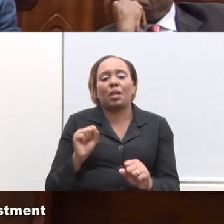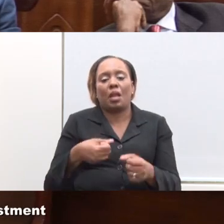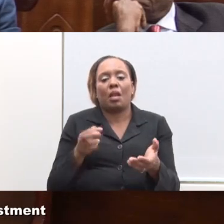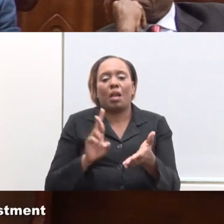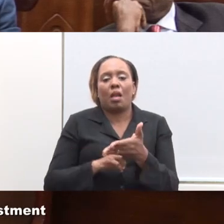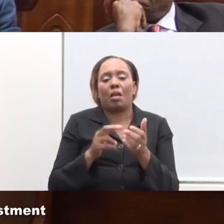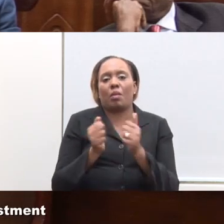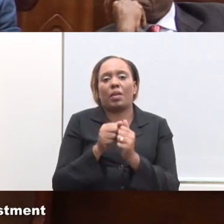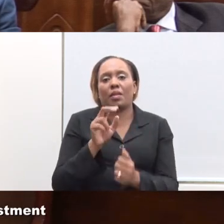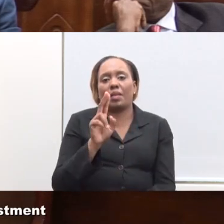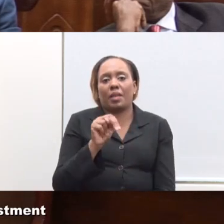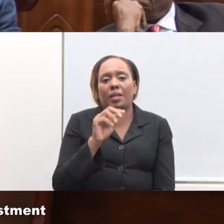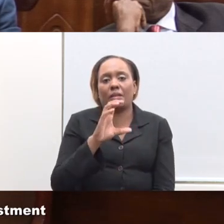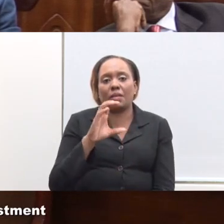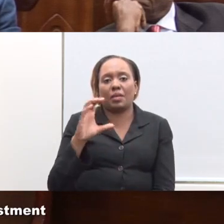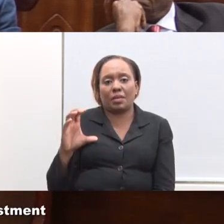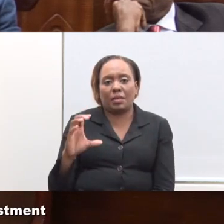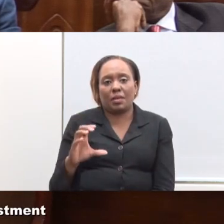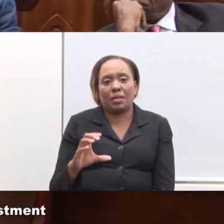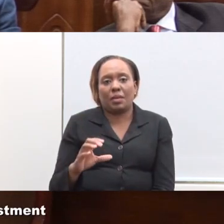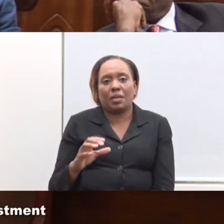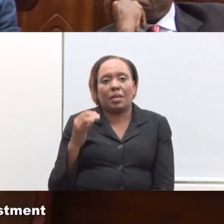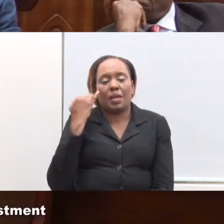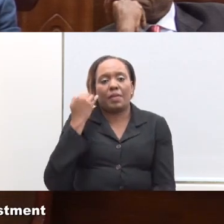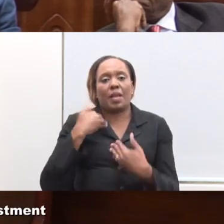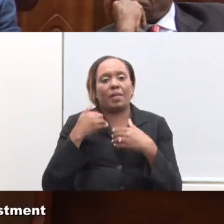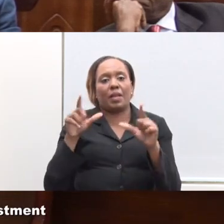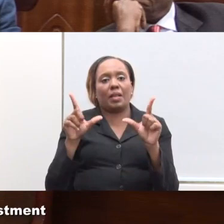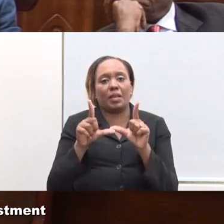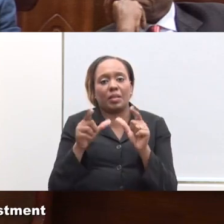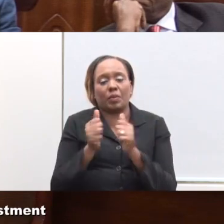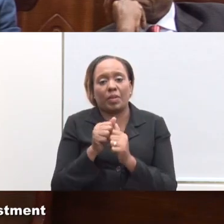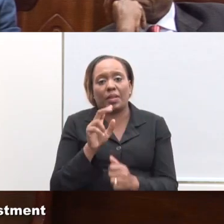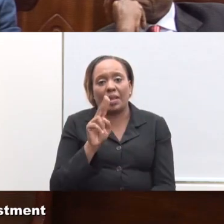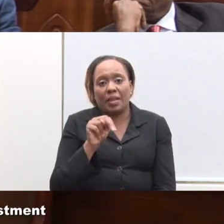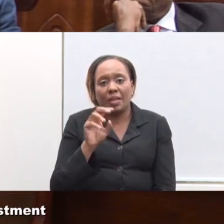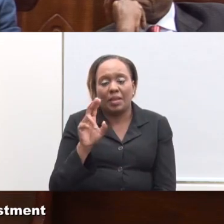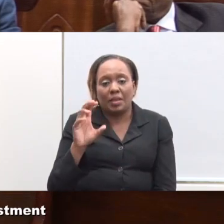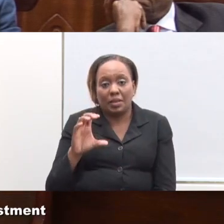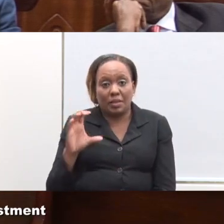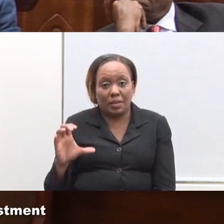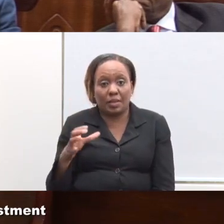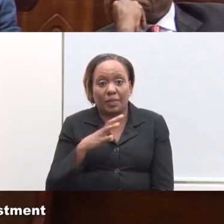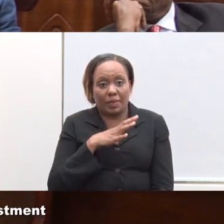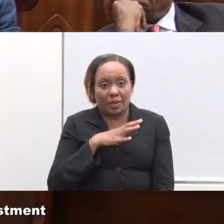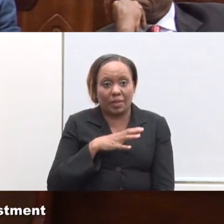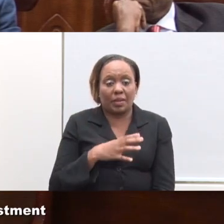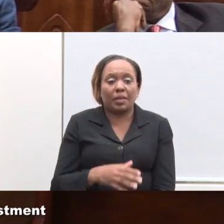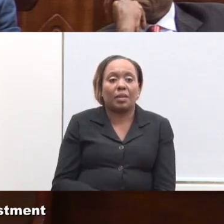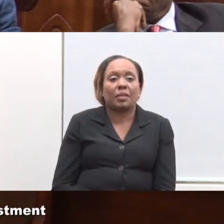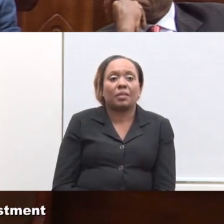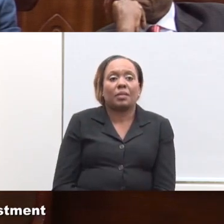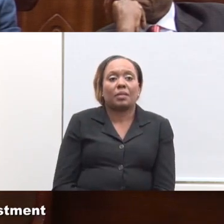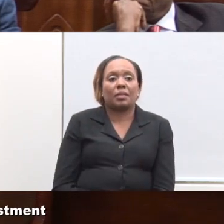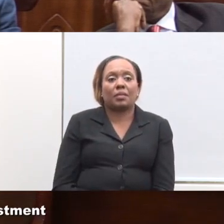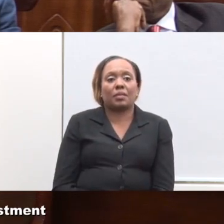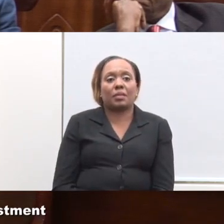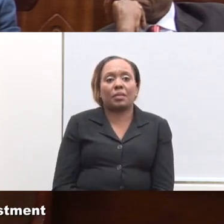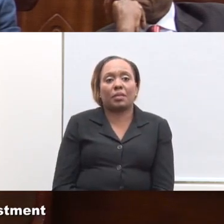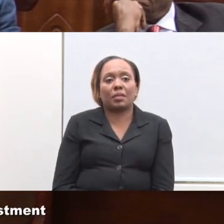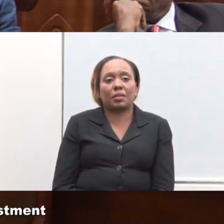long as they have a license from the NCC, have been working in this area. They will be able to register with